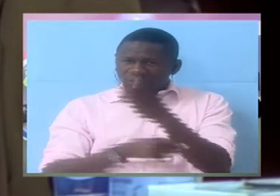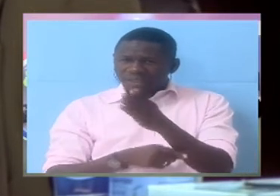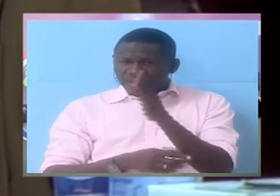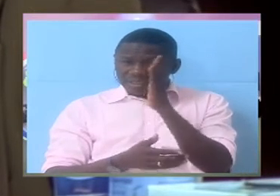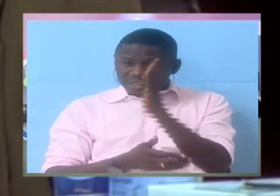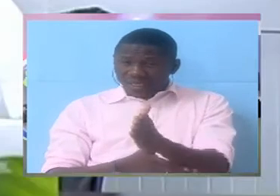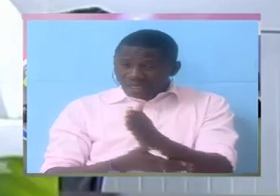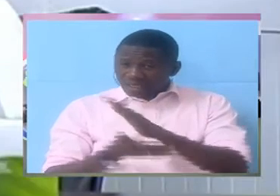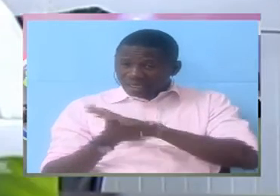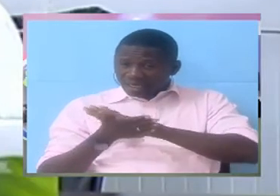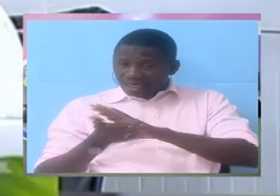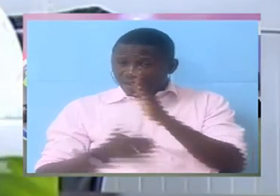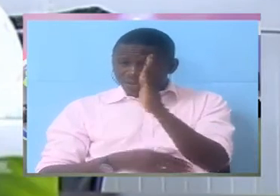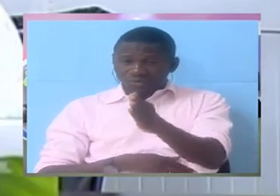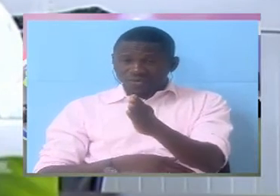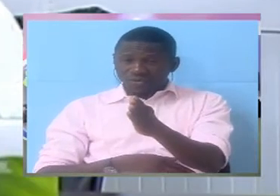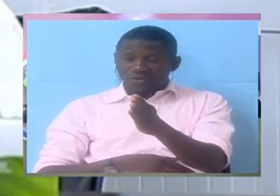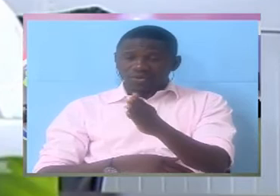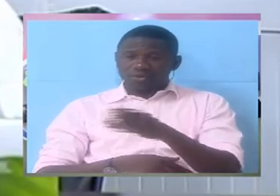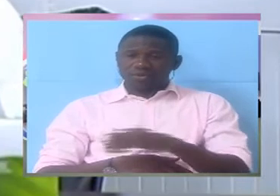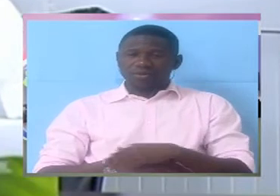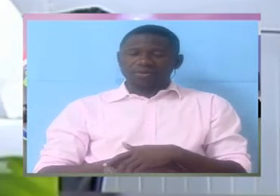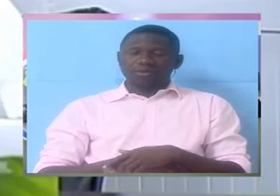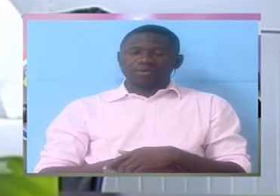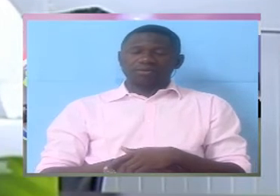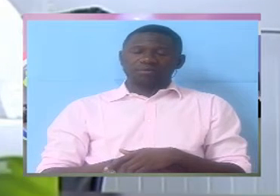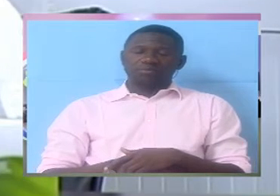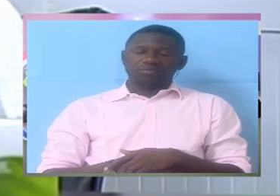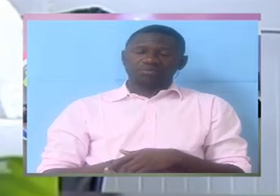malebang. Sir,